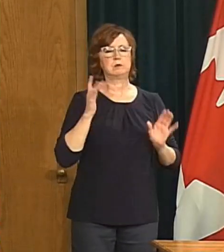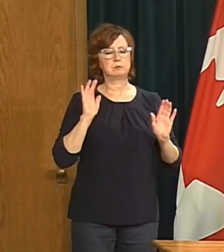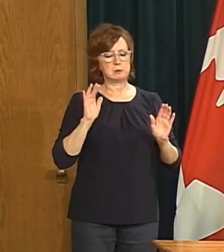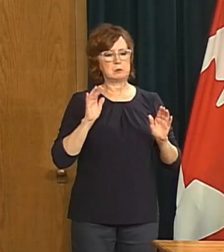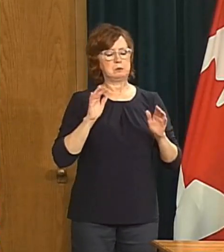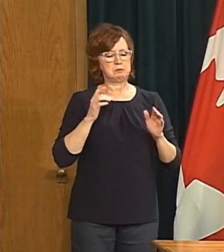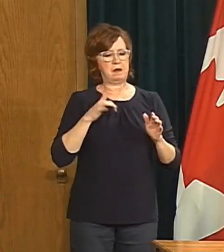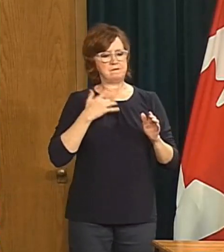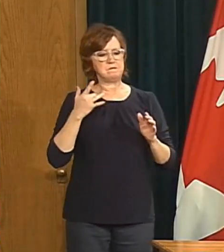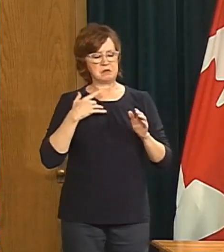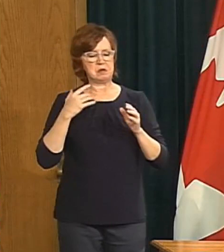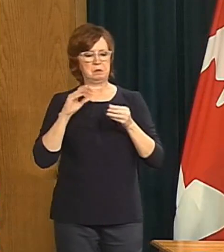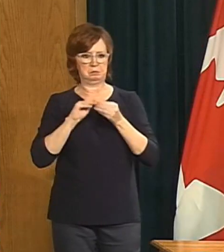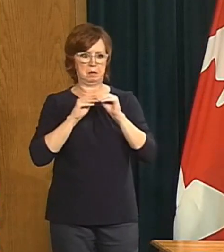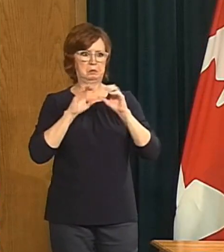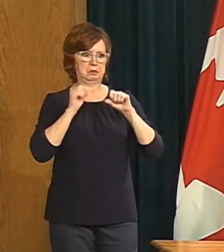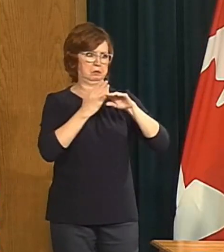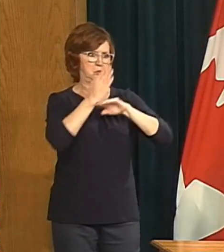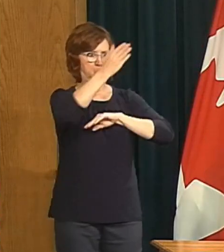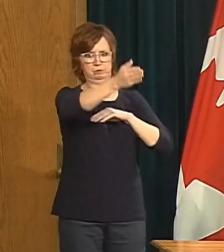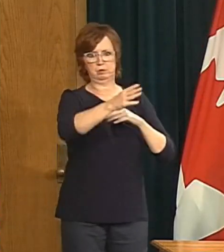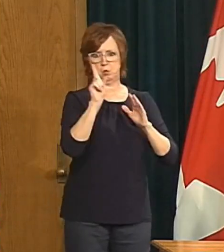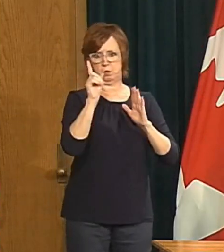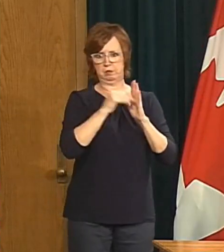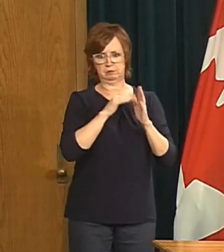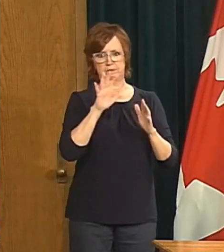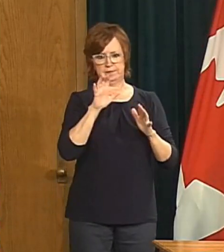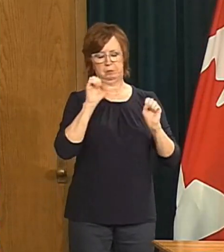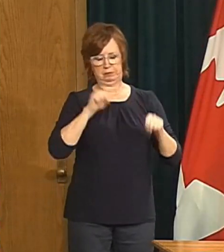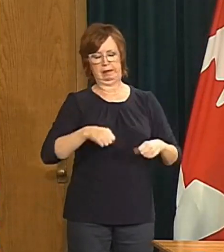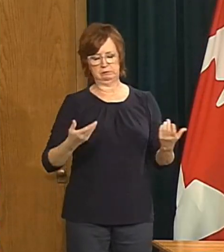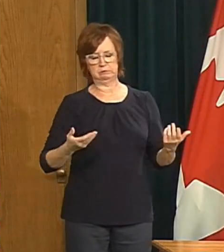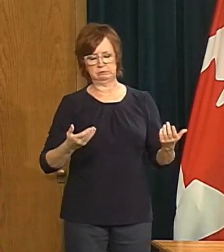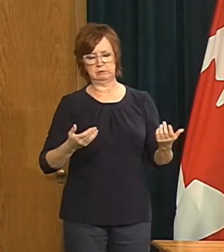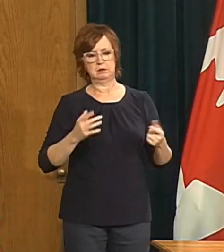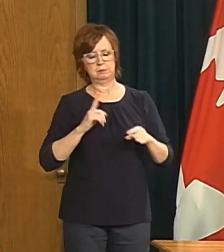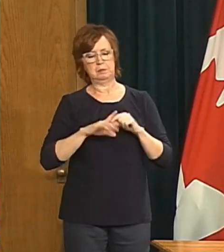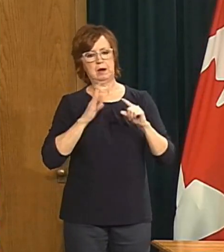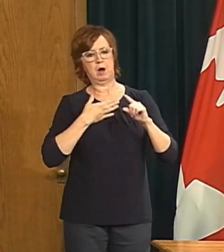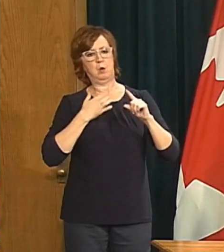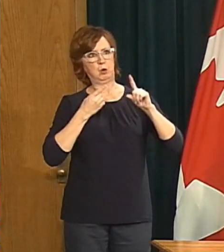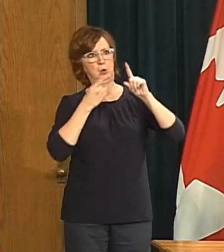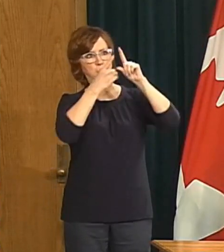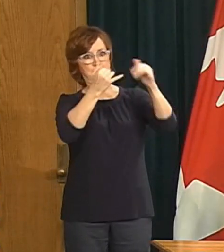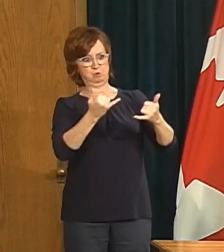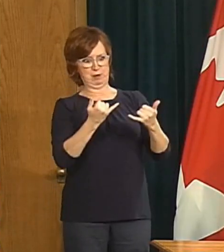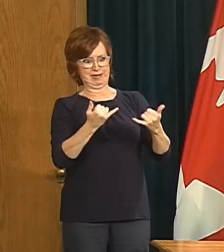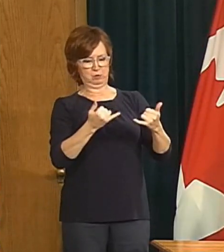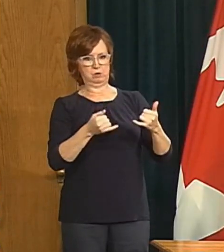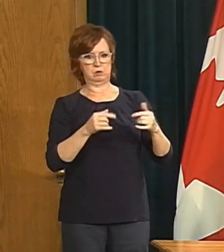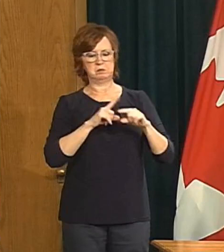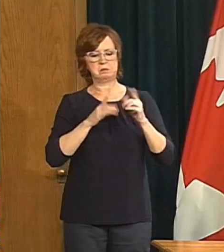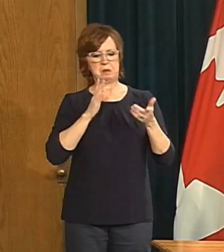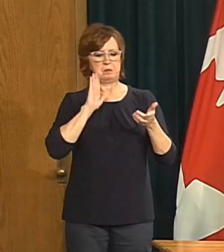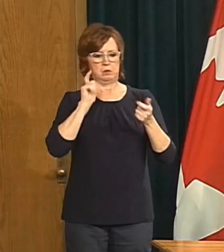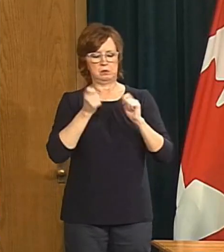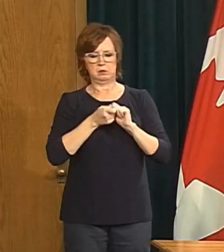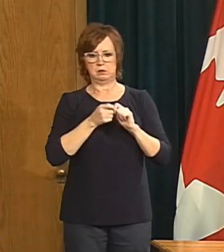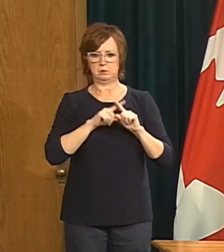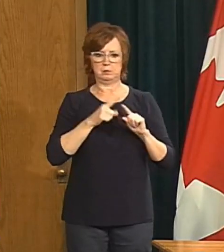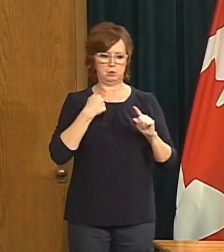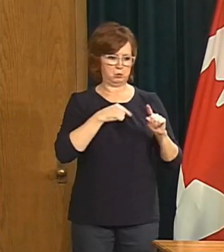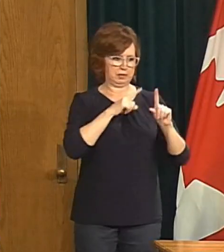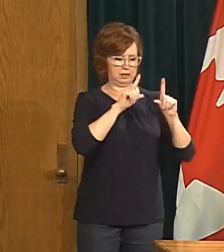Now, in saying that, the parameters at which we test individuals, we don't just